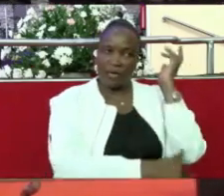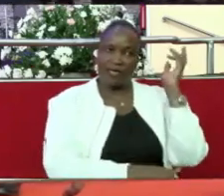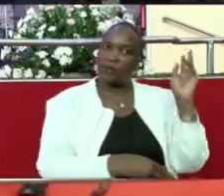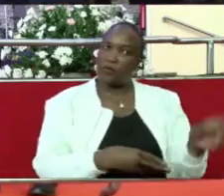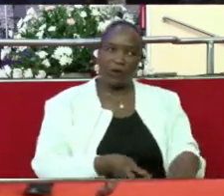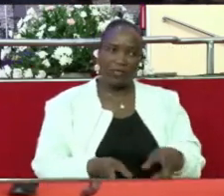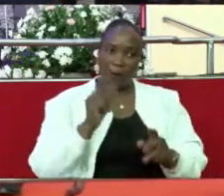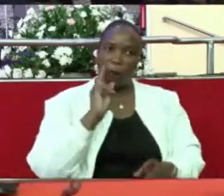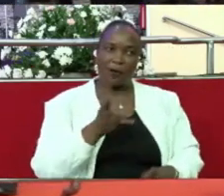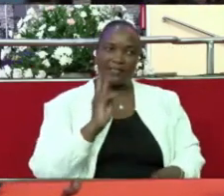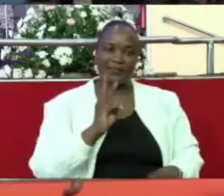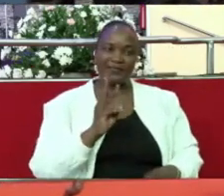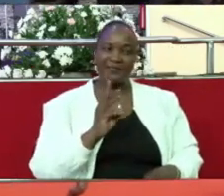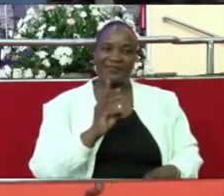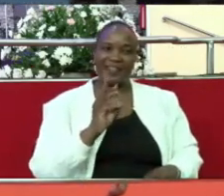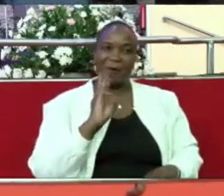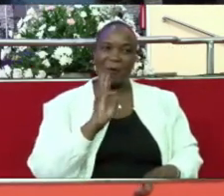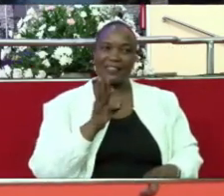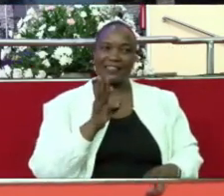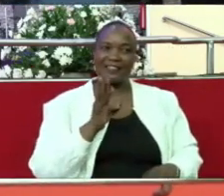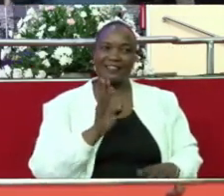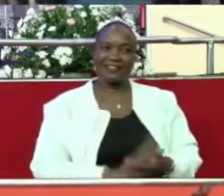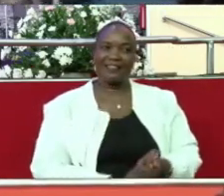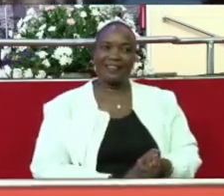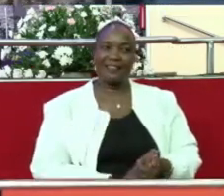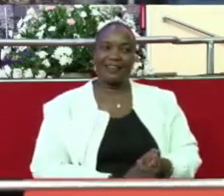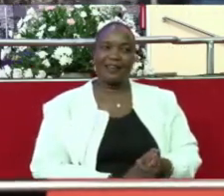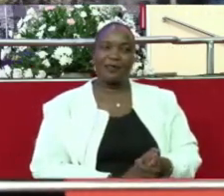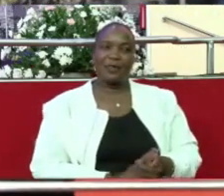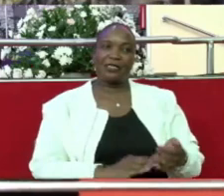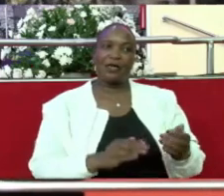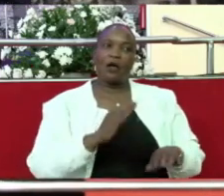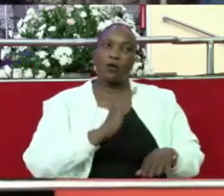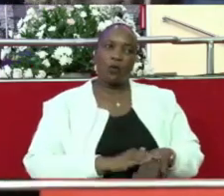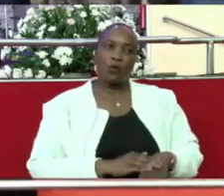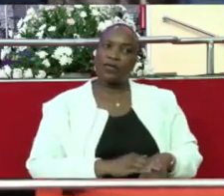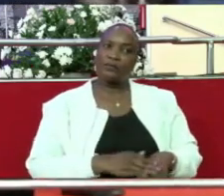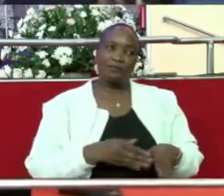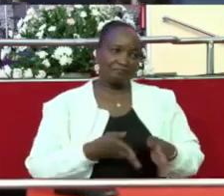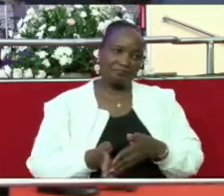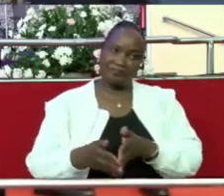so that you can make it good? So that people can start eating from you.